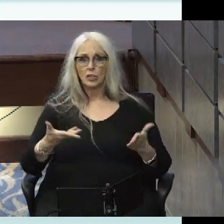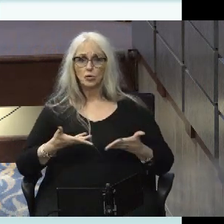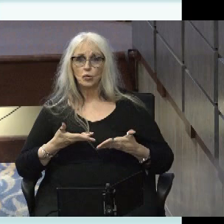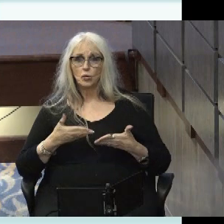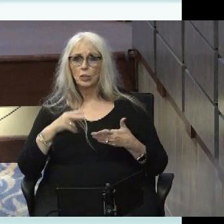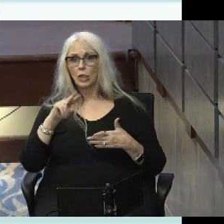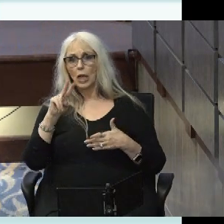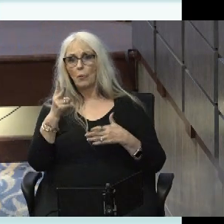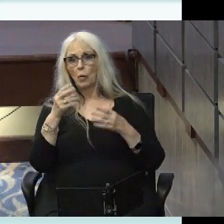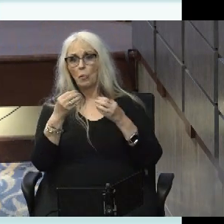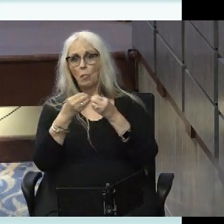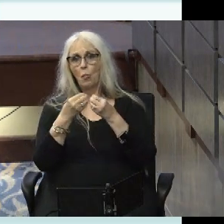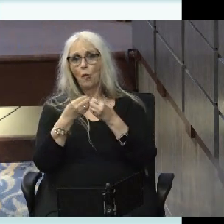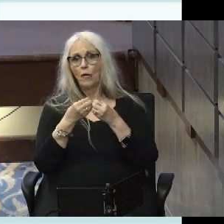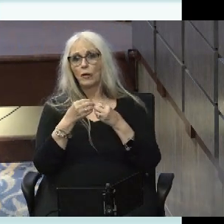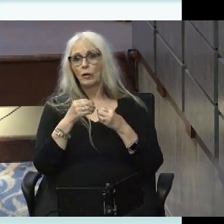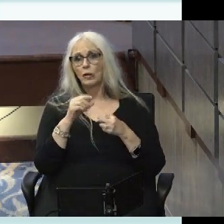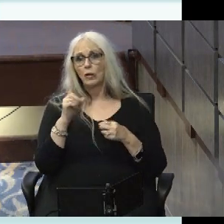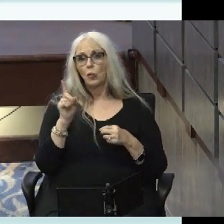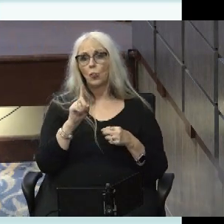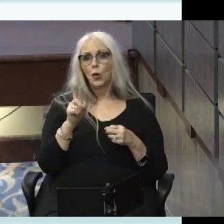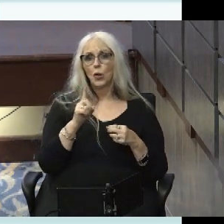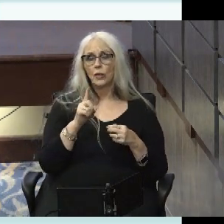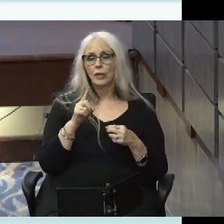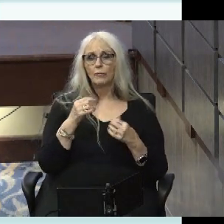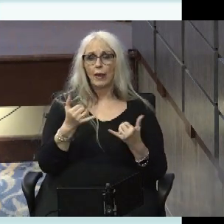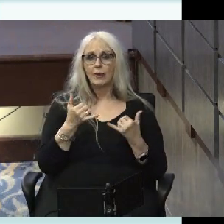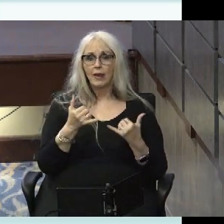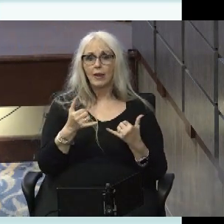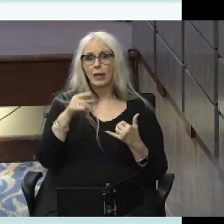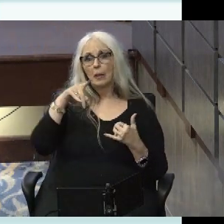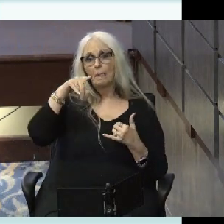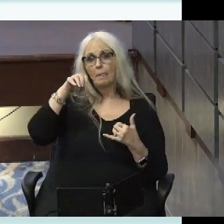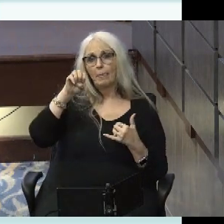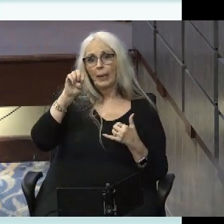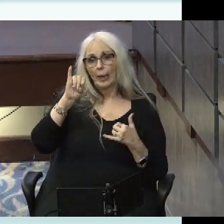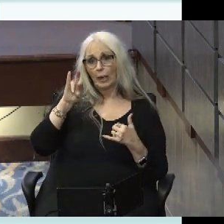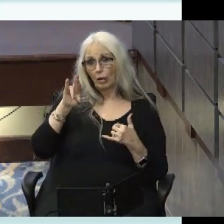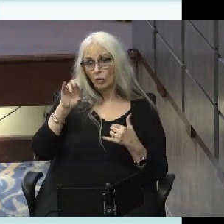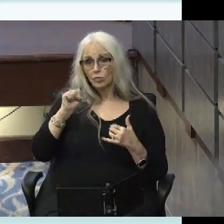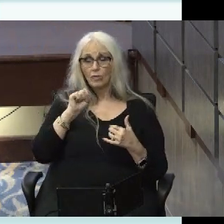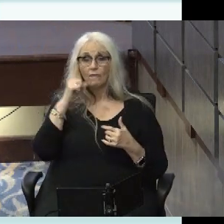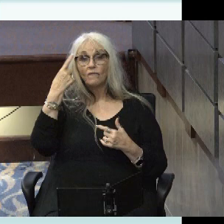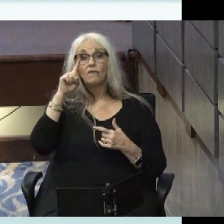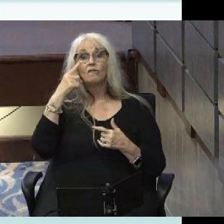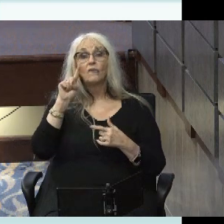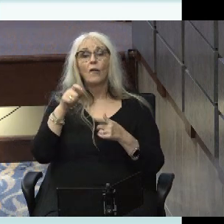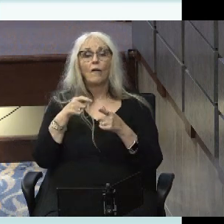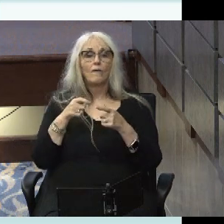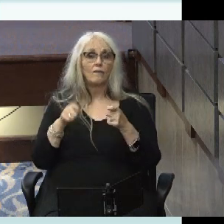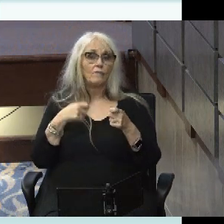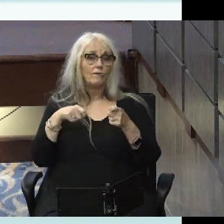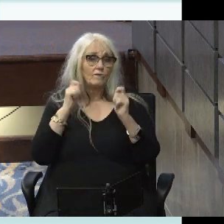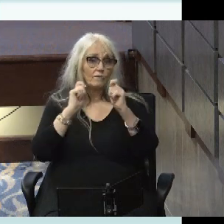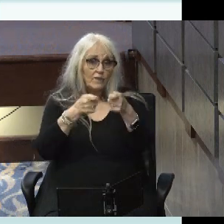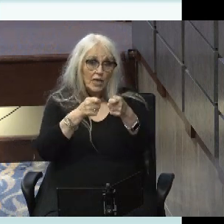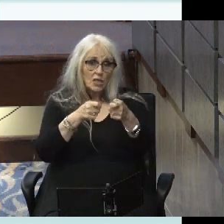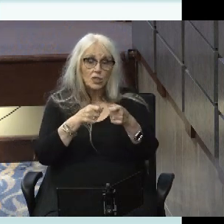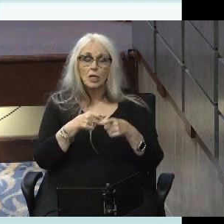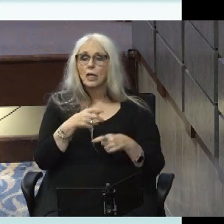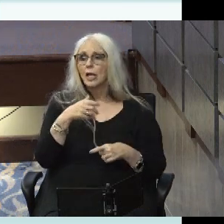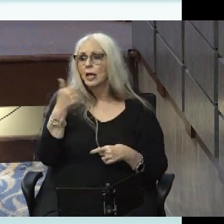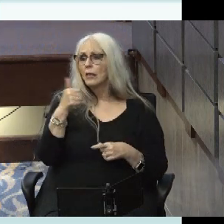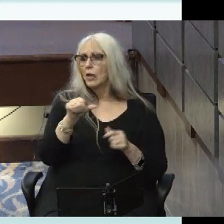couple more where those existing fishing piers are. And then another element that's not really